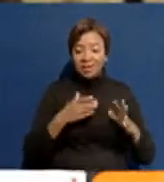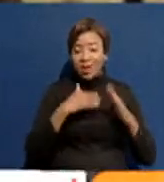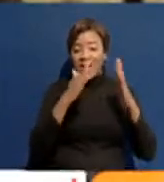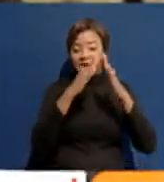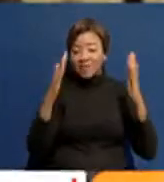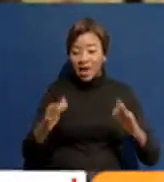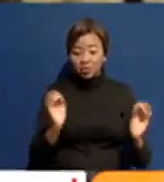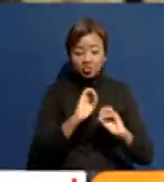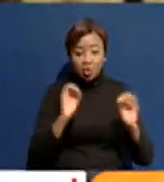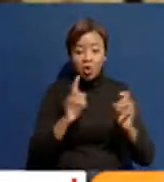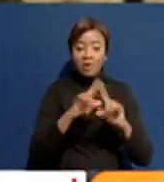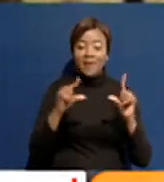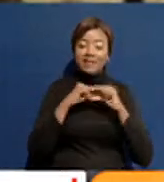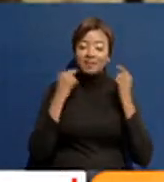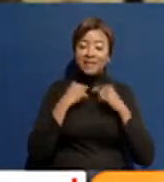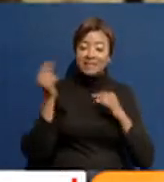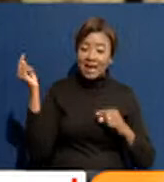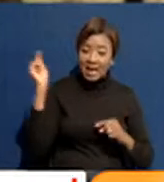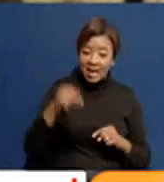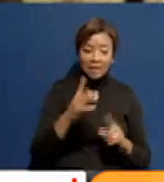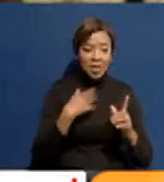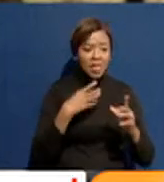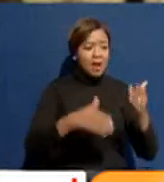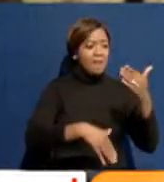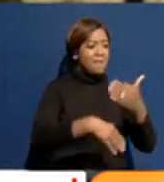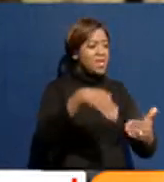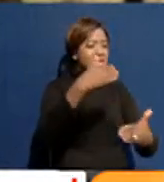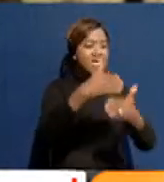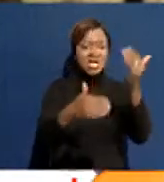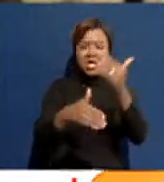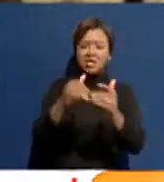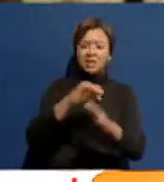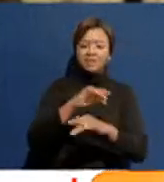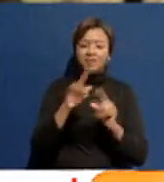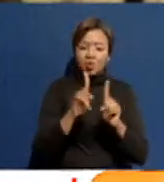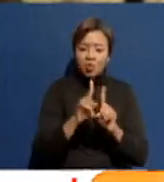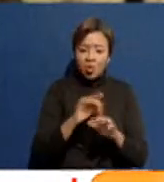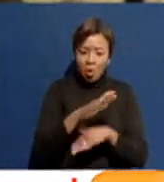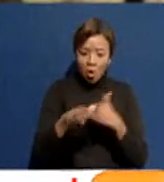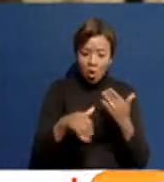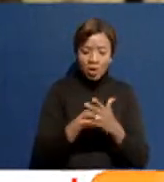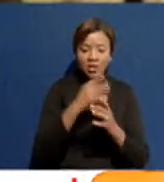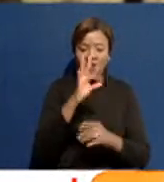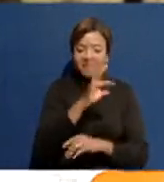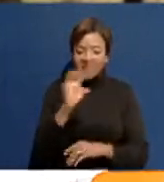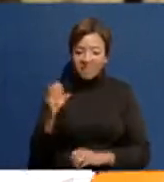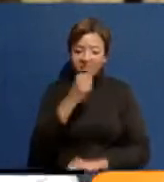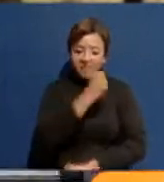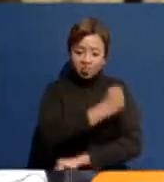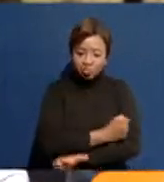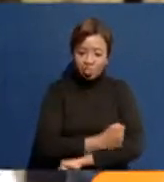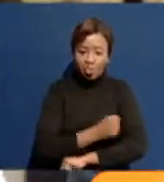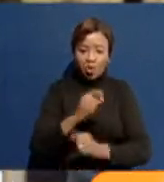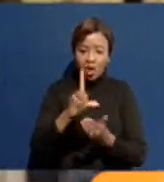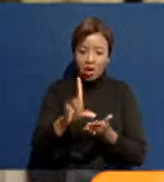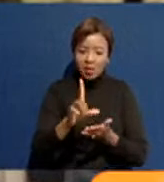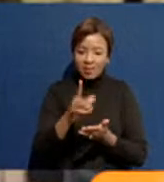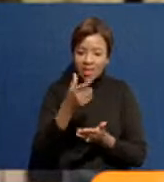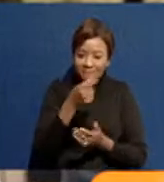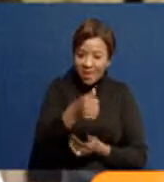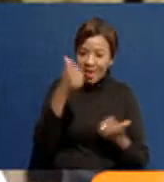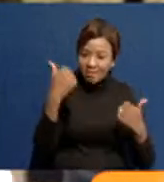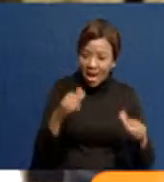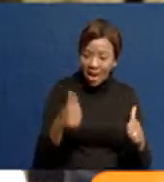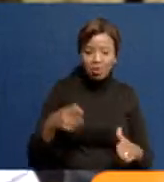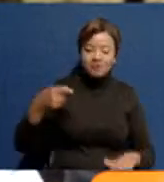Pastor Ezekiel alikuja, aka sort out all the debts for school fees, and even those